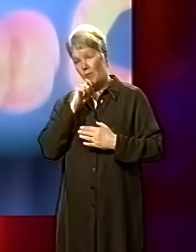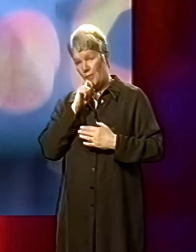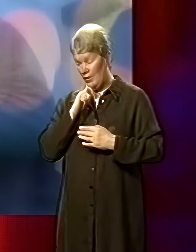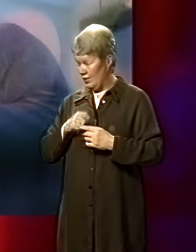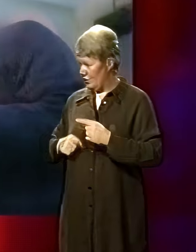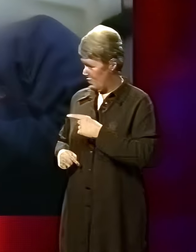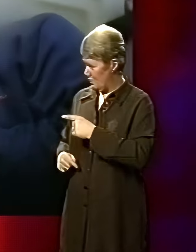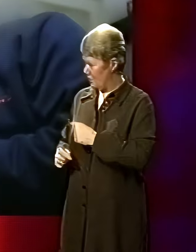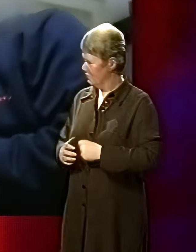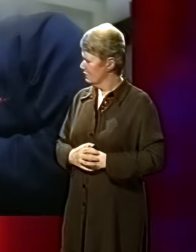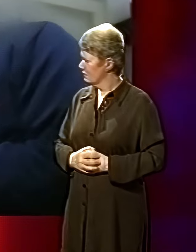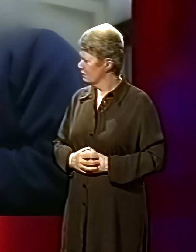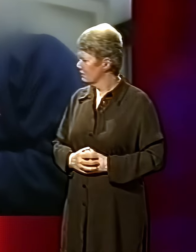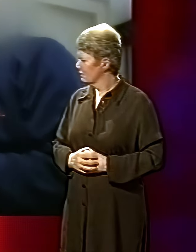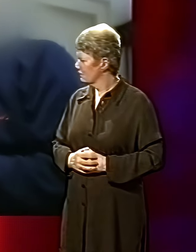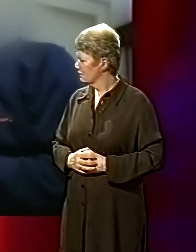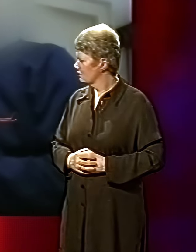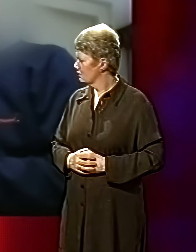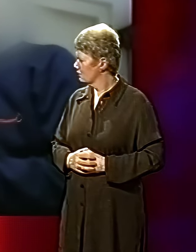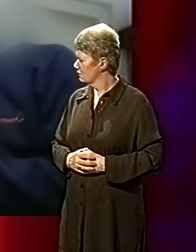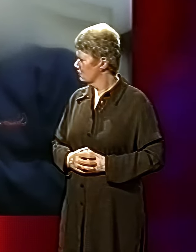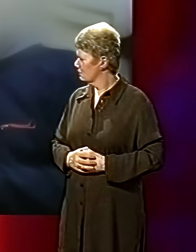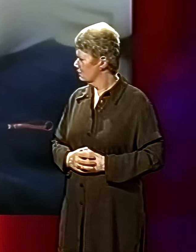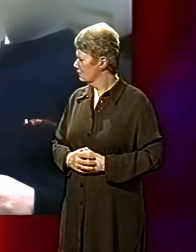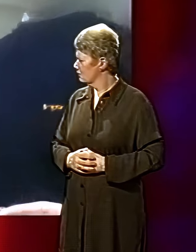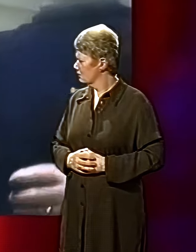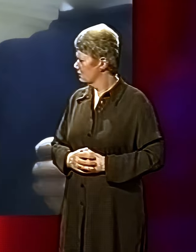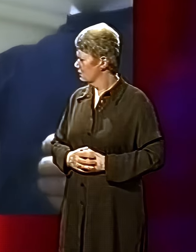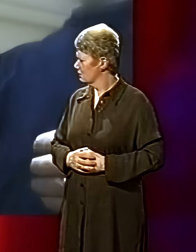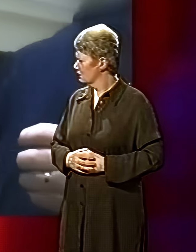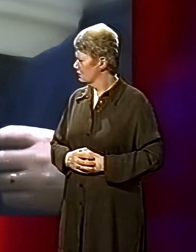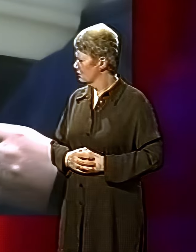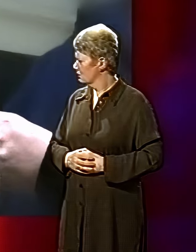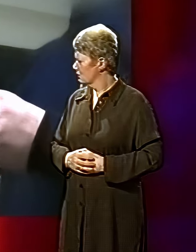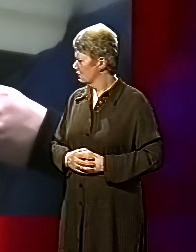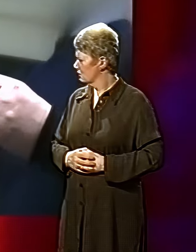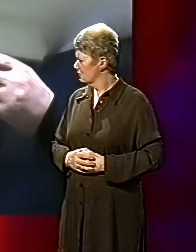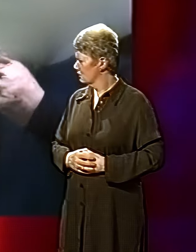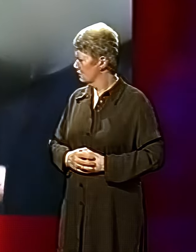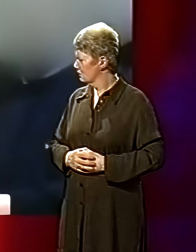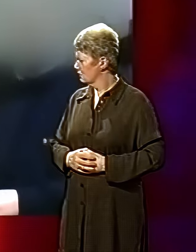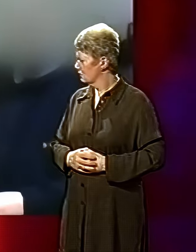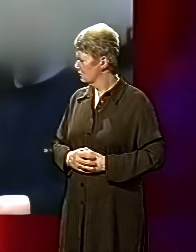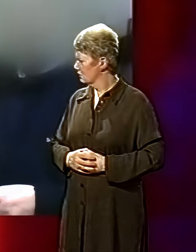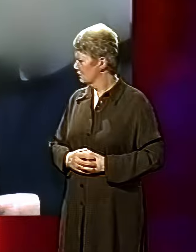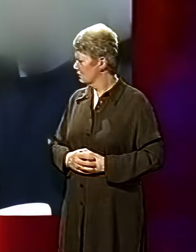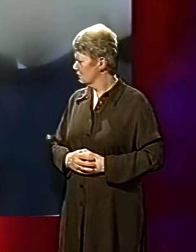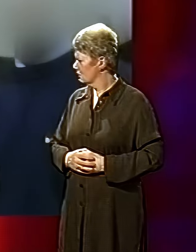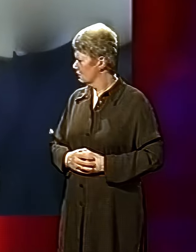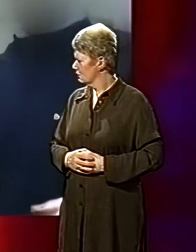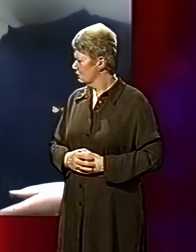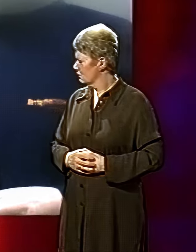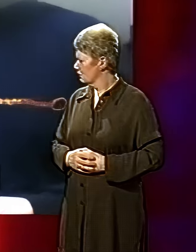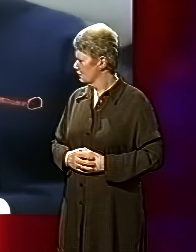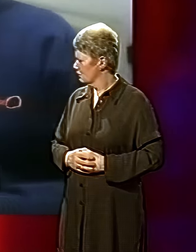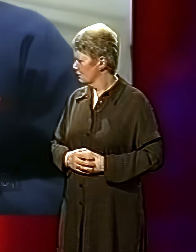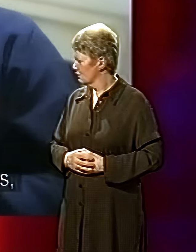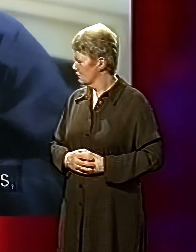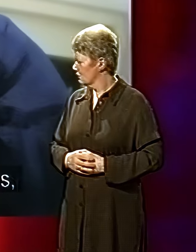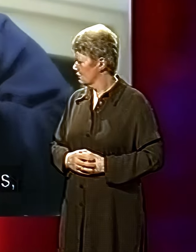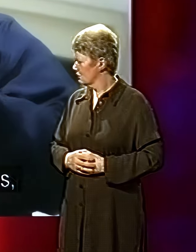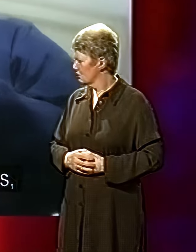The biggest killer is the late fees. That's... Once you're in that spiral of dropping late, coming in on the